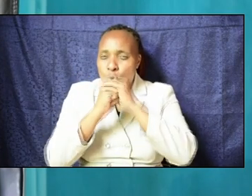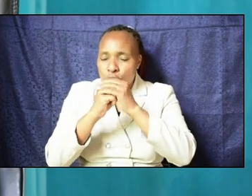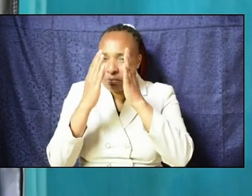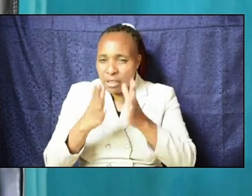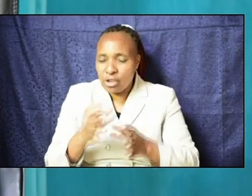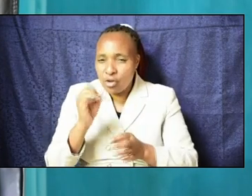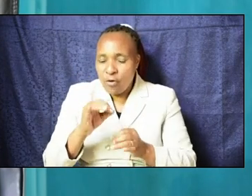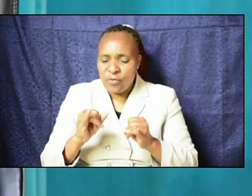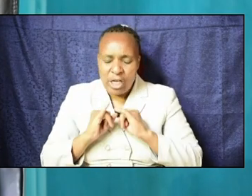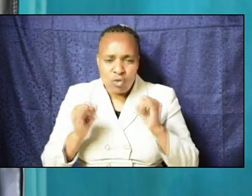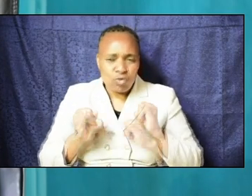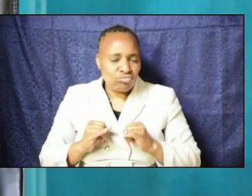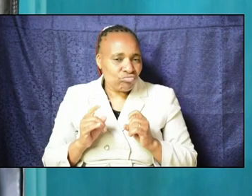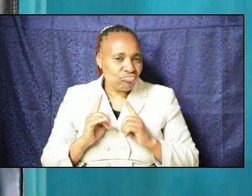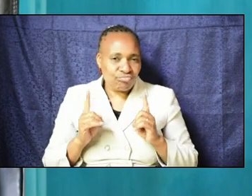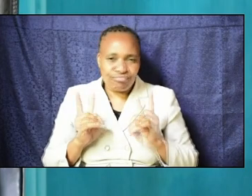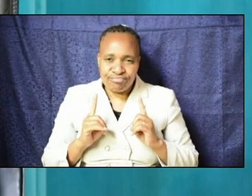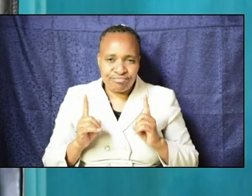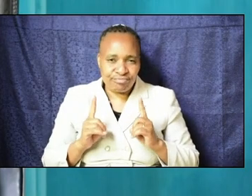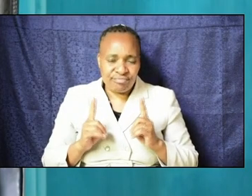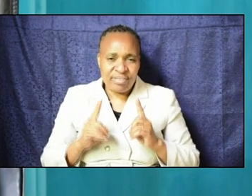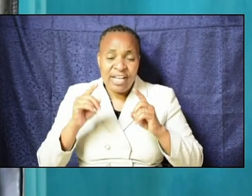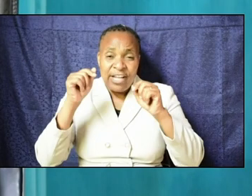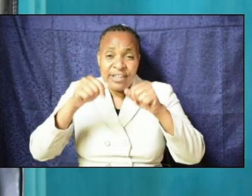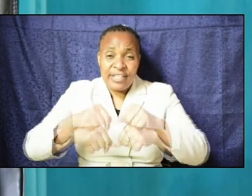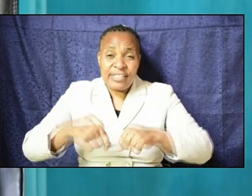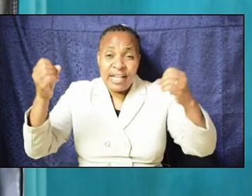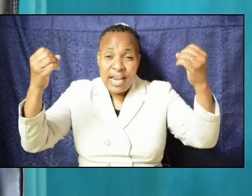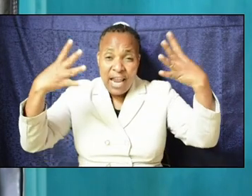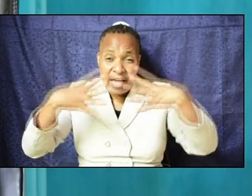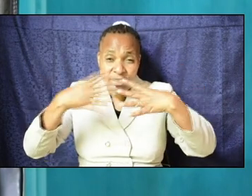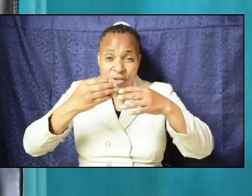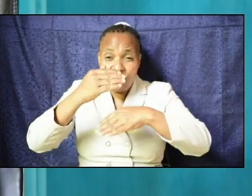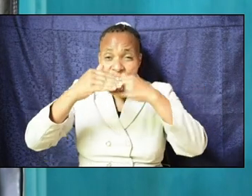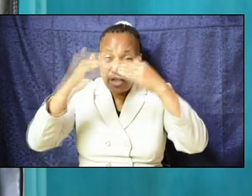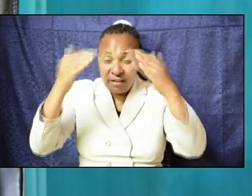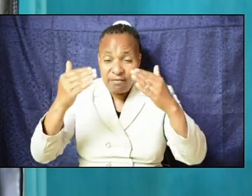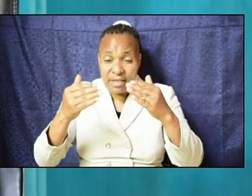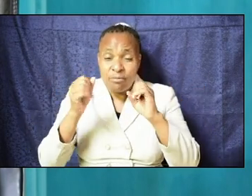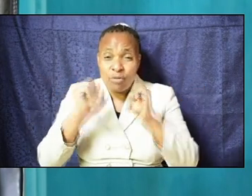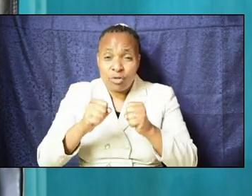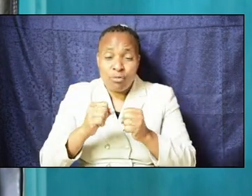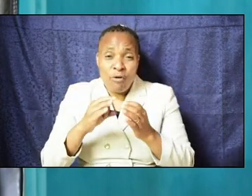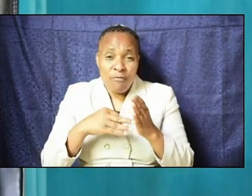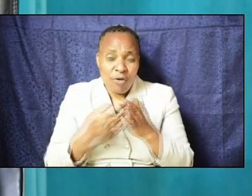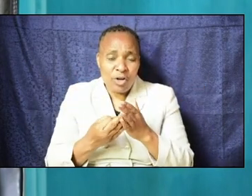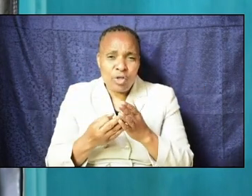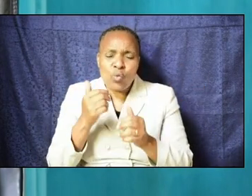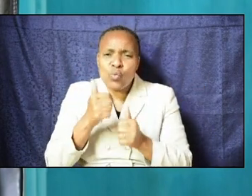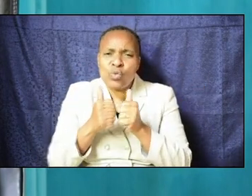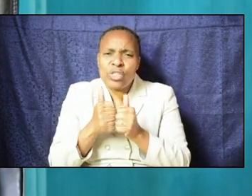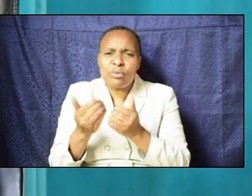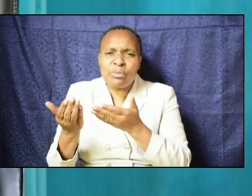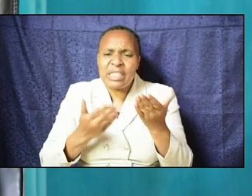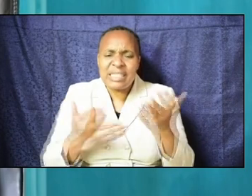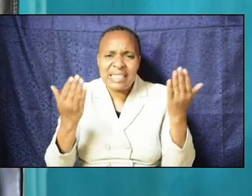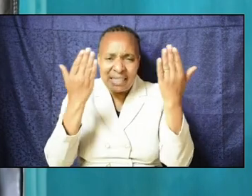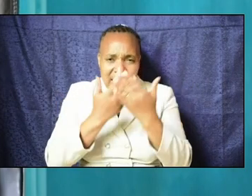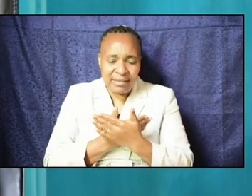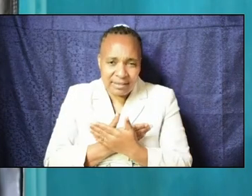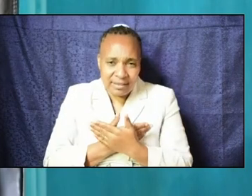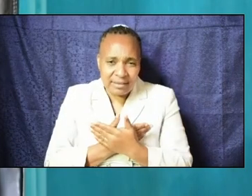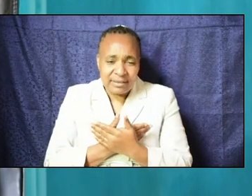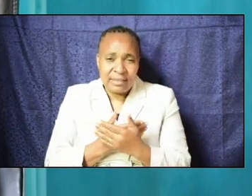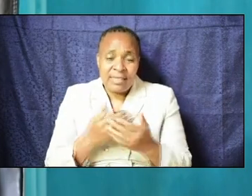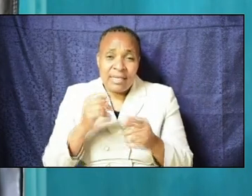idols, that thus the light of heavenly grace might shine forth amid the darkness of heathenism.